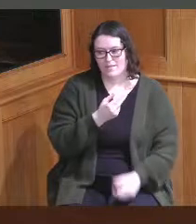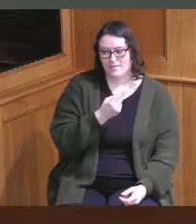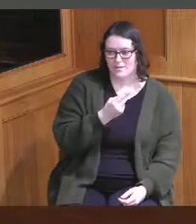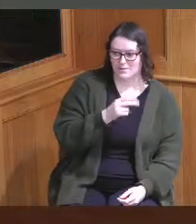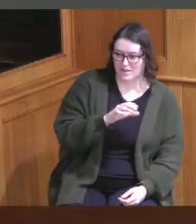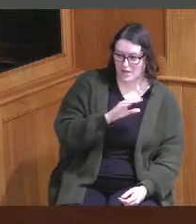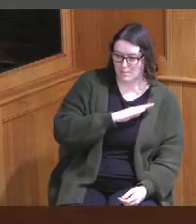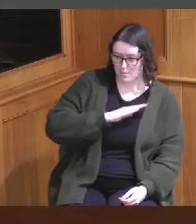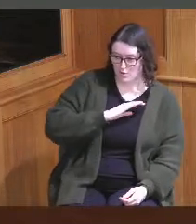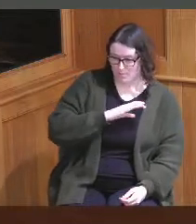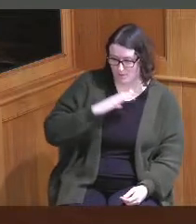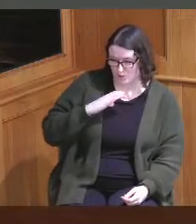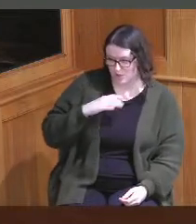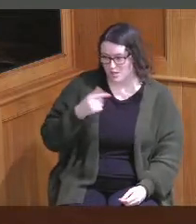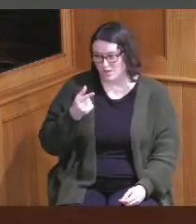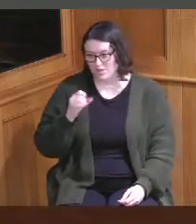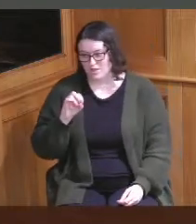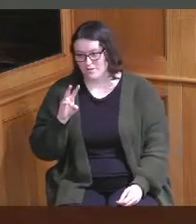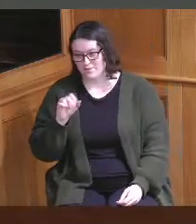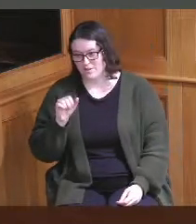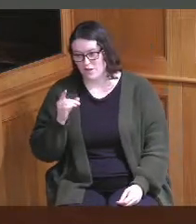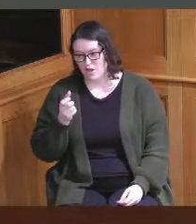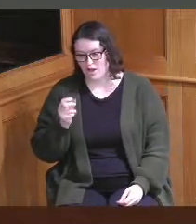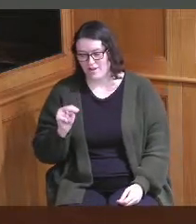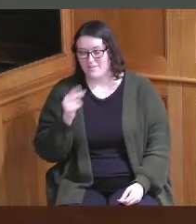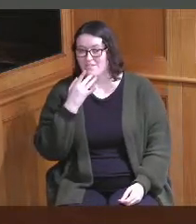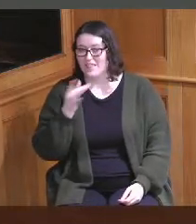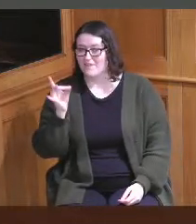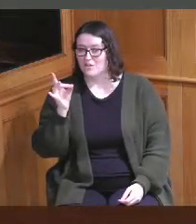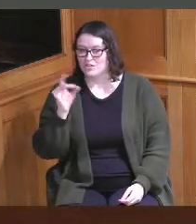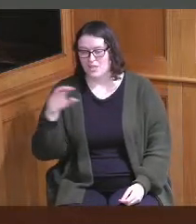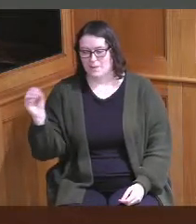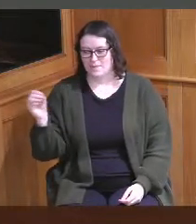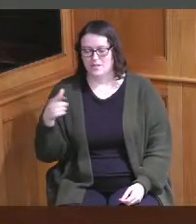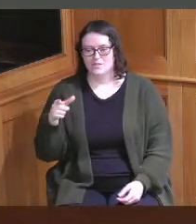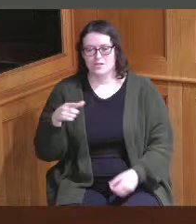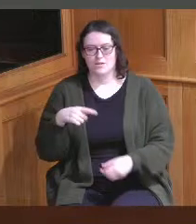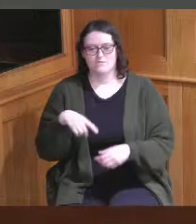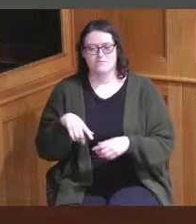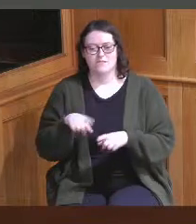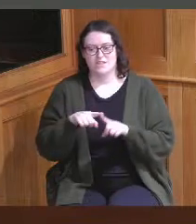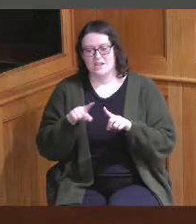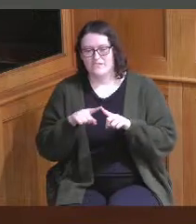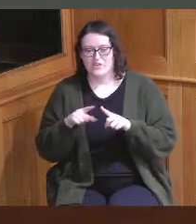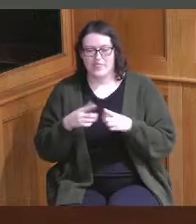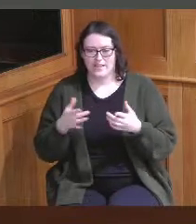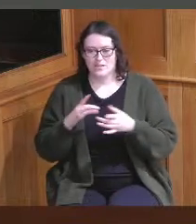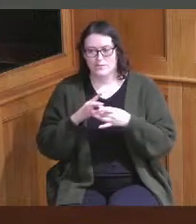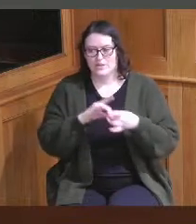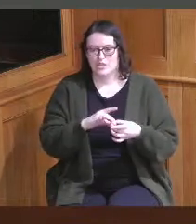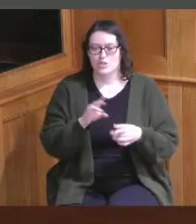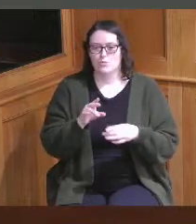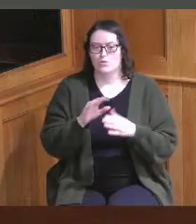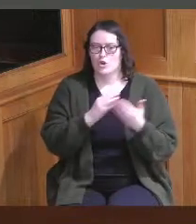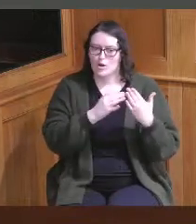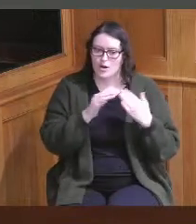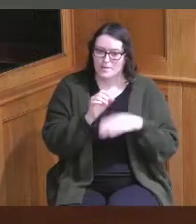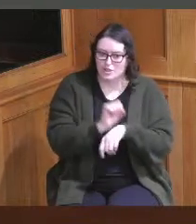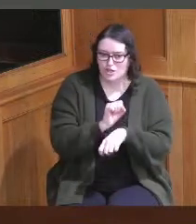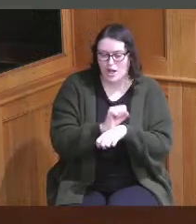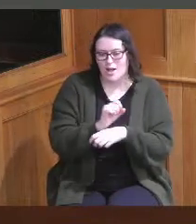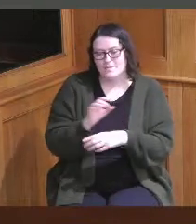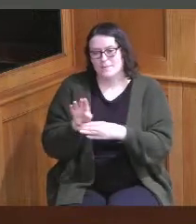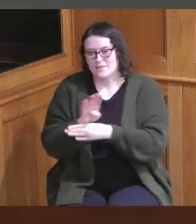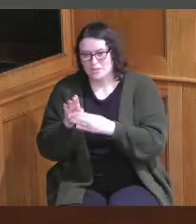Commissioners and Givaudan Flavors, and making certain findings with respect to urban jobs and enterprise zones of the